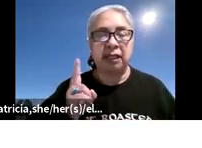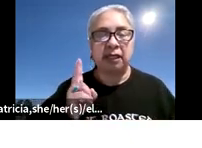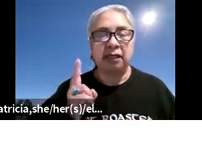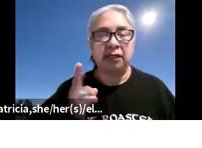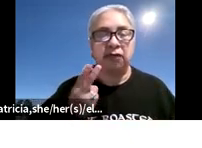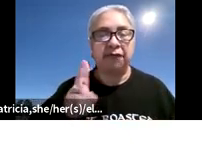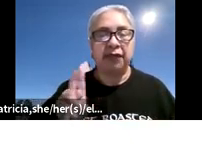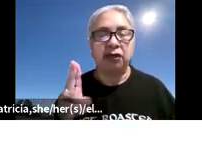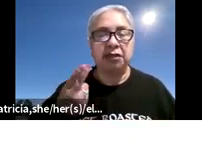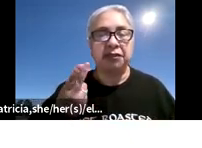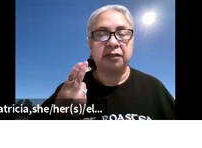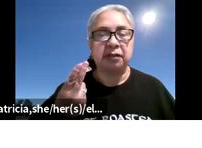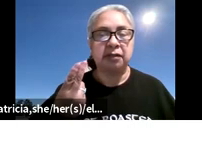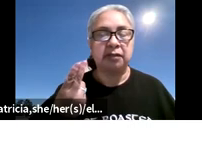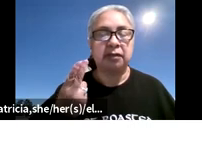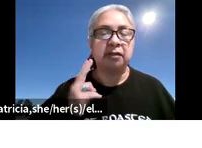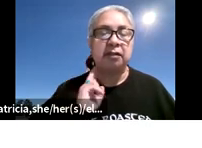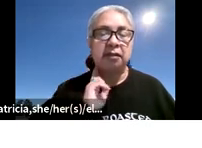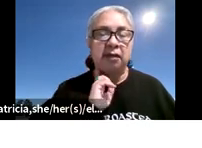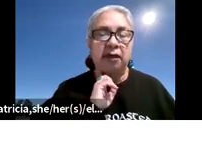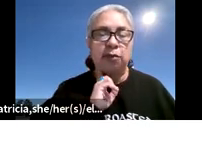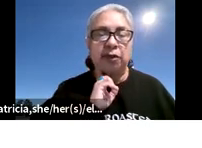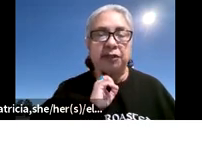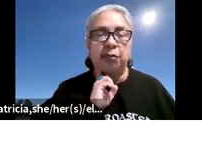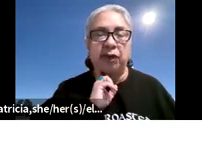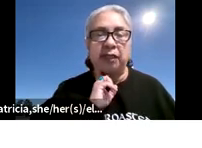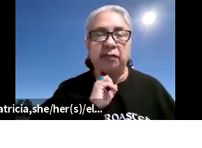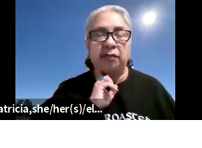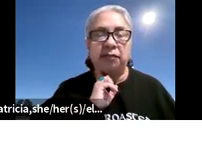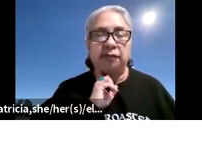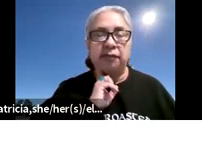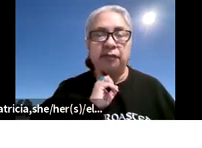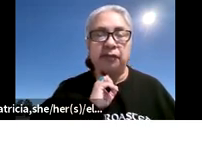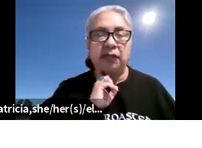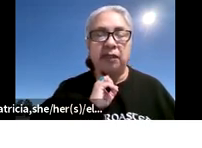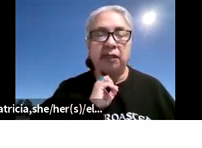placing your fingers on your pulse point.